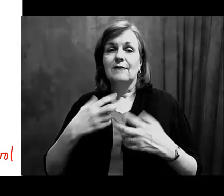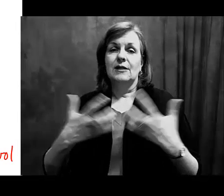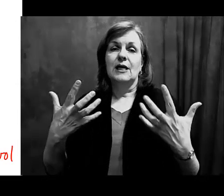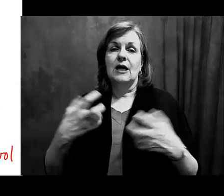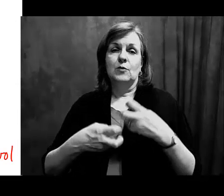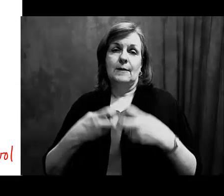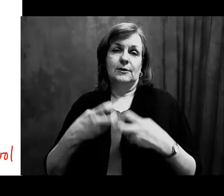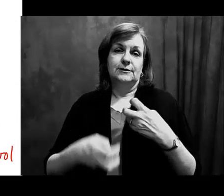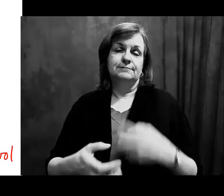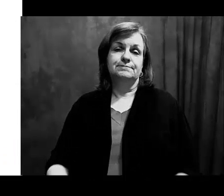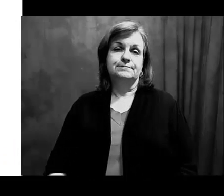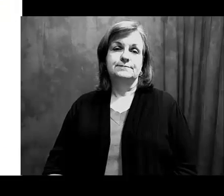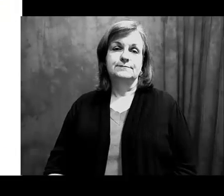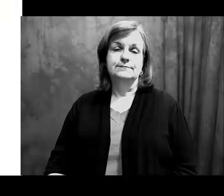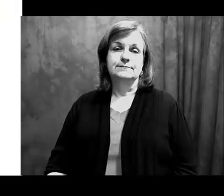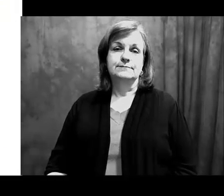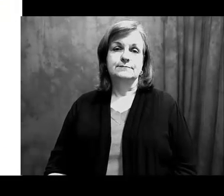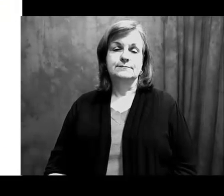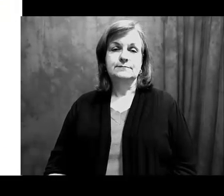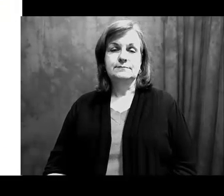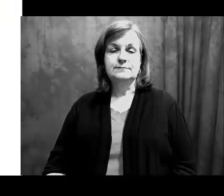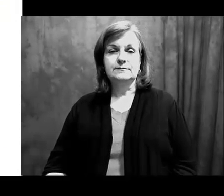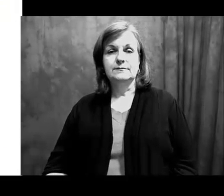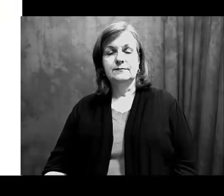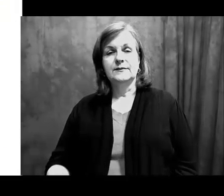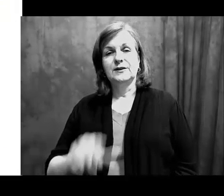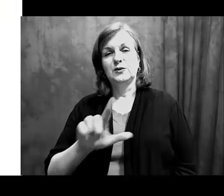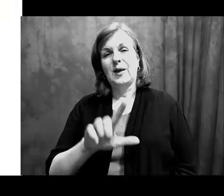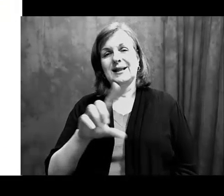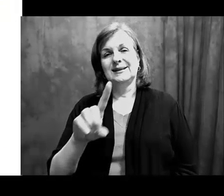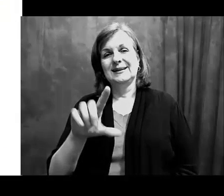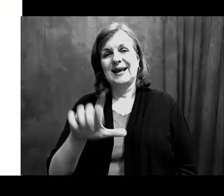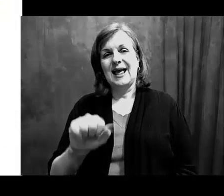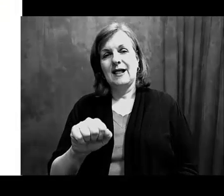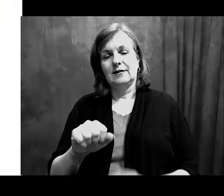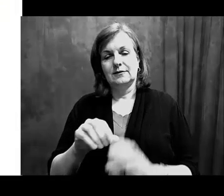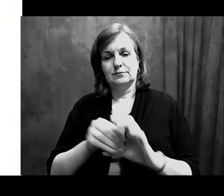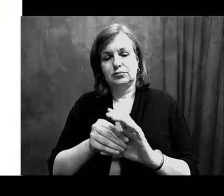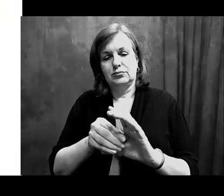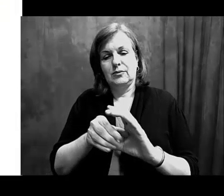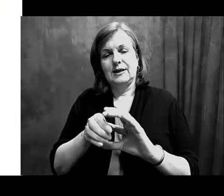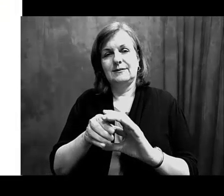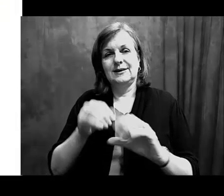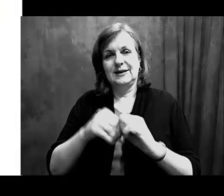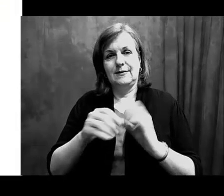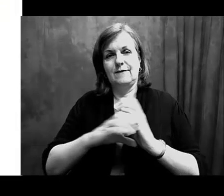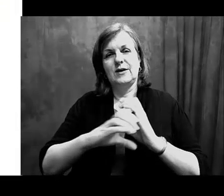you can end up with all kinds of complications. So the buildup of LDL